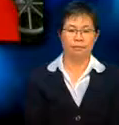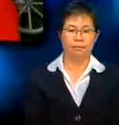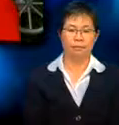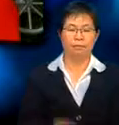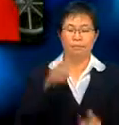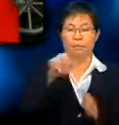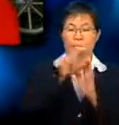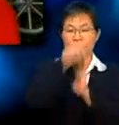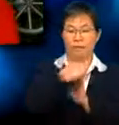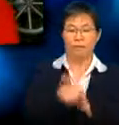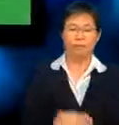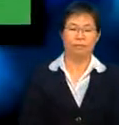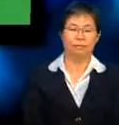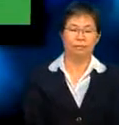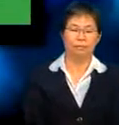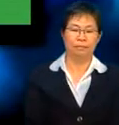Seconds.